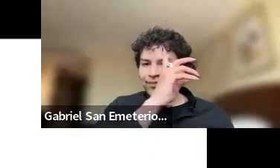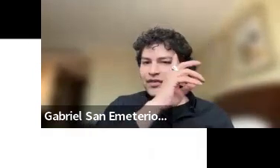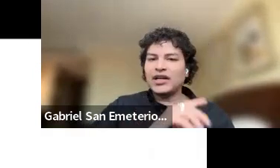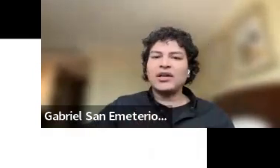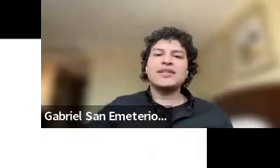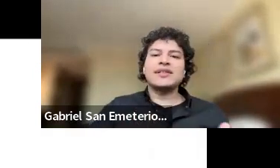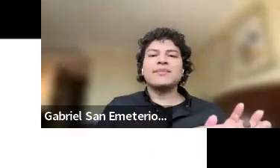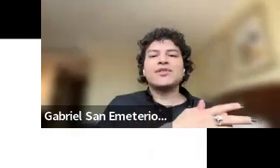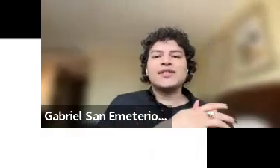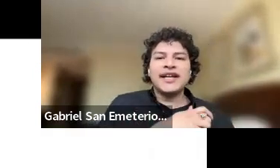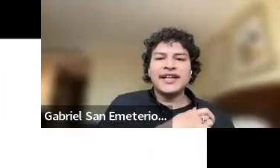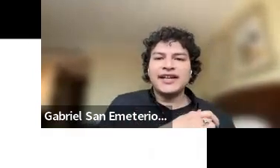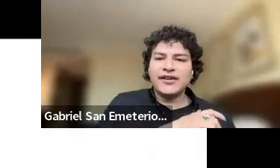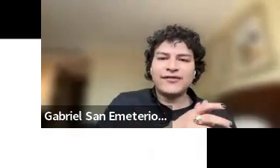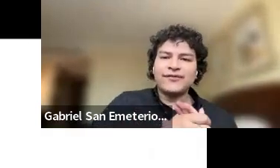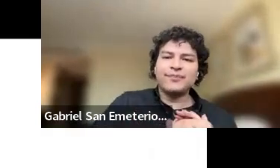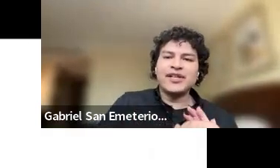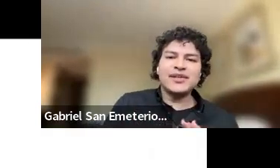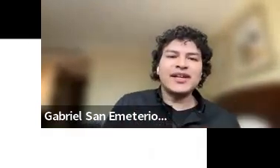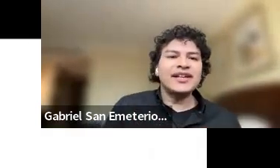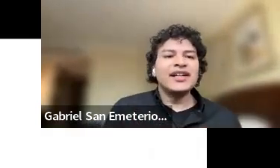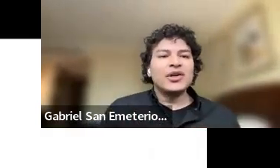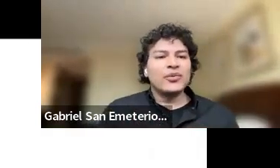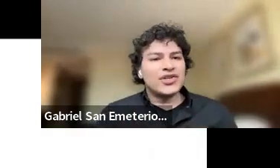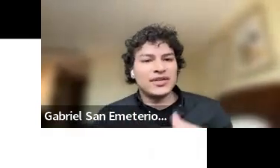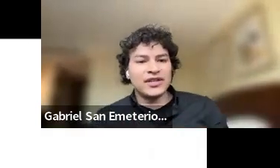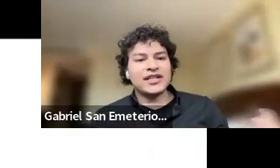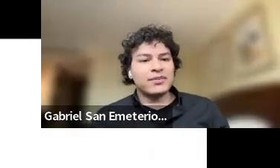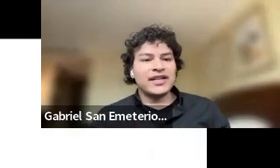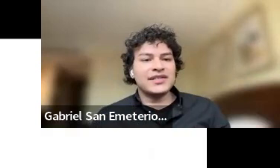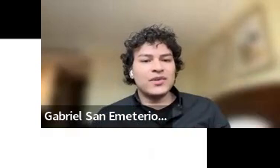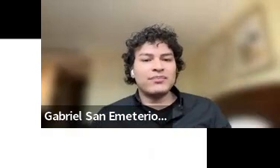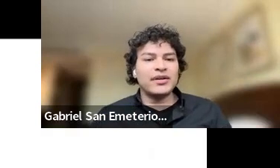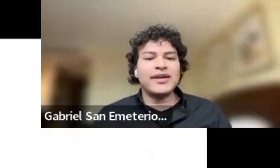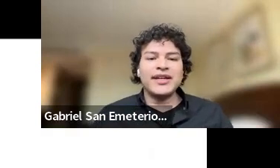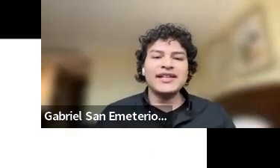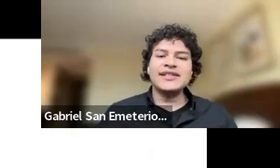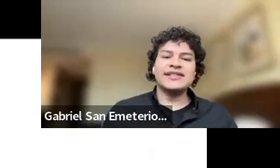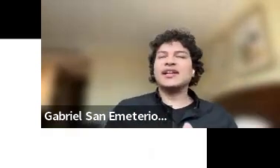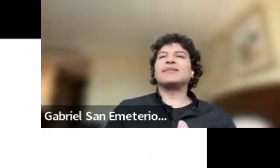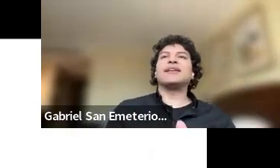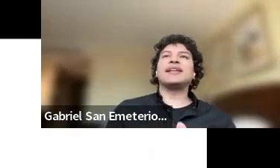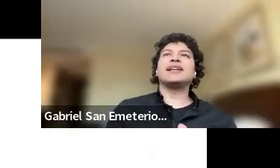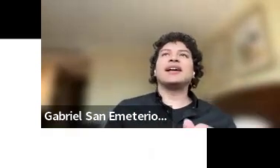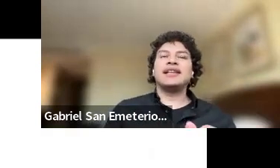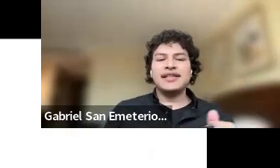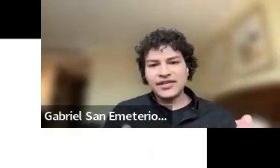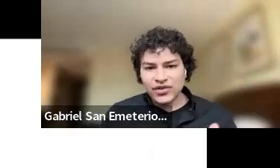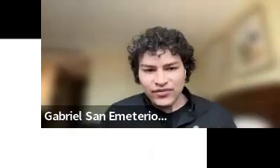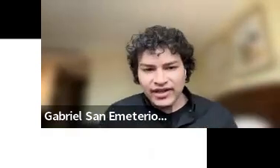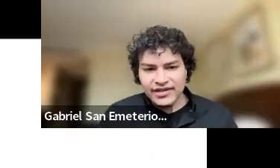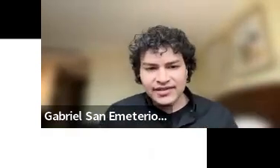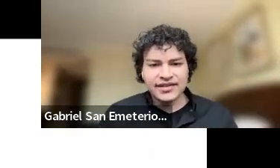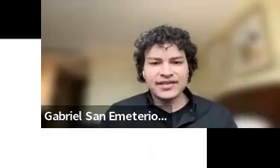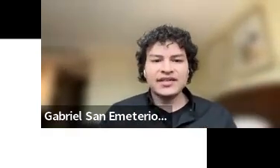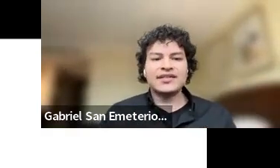the Autism Society of Minnesota, which really explains what pod mapping is. This is not making a list